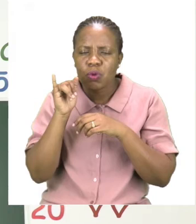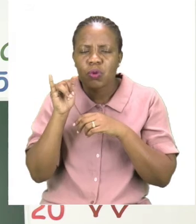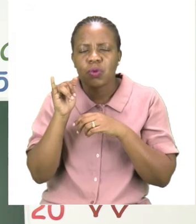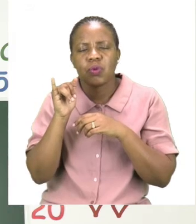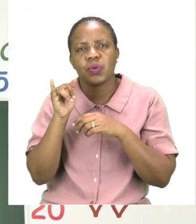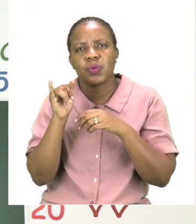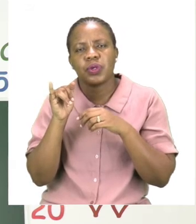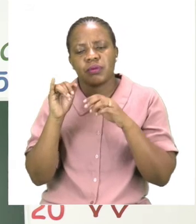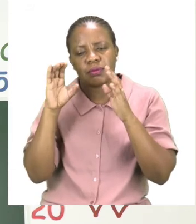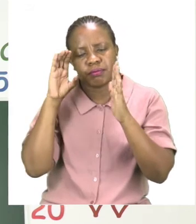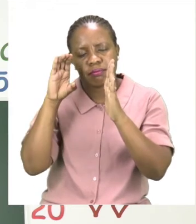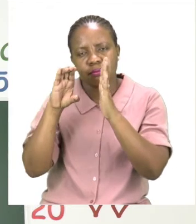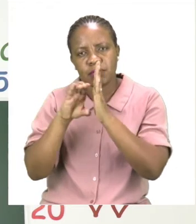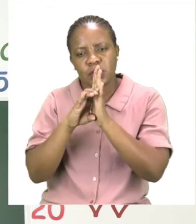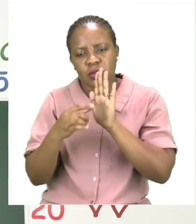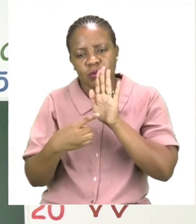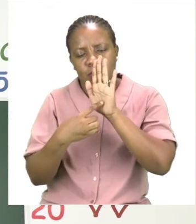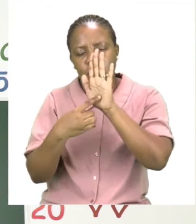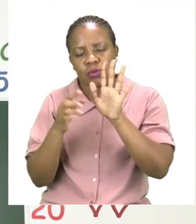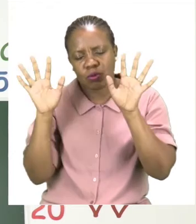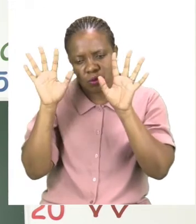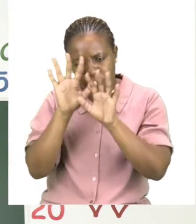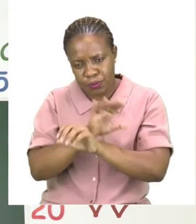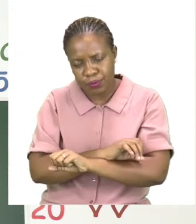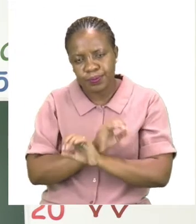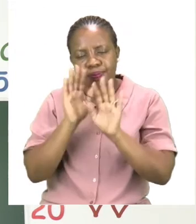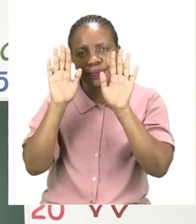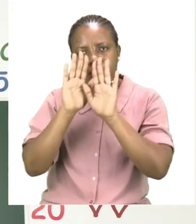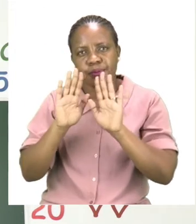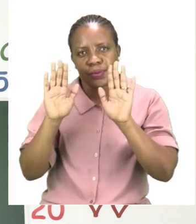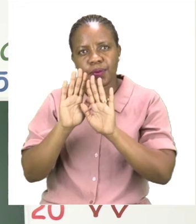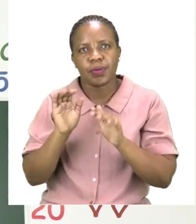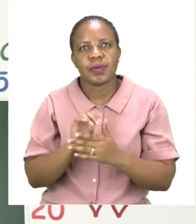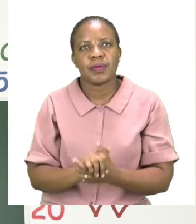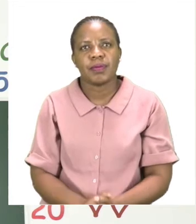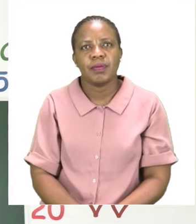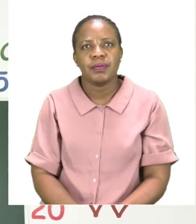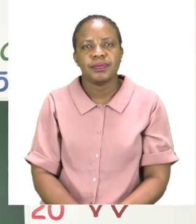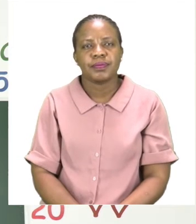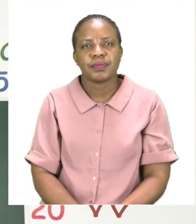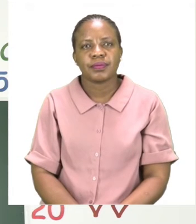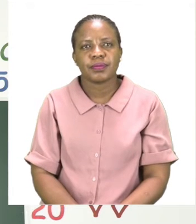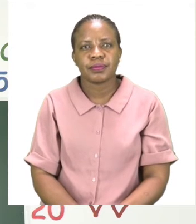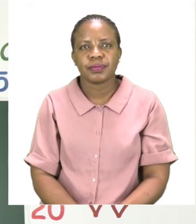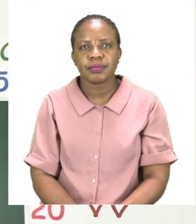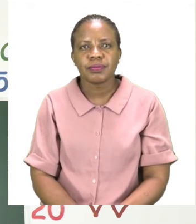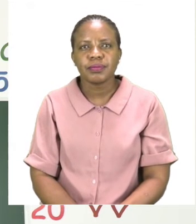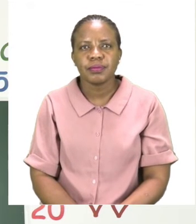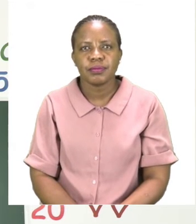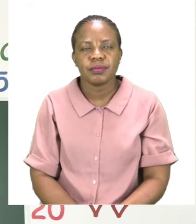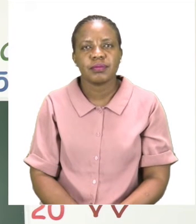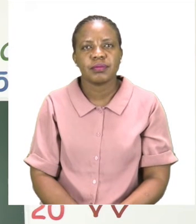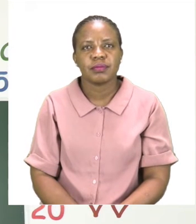is to trace. Now we are going to do the big letter N and the